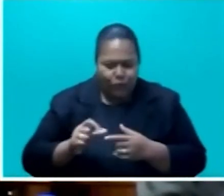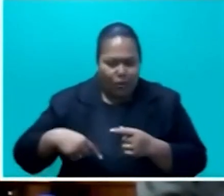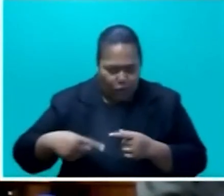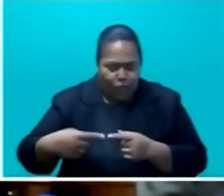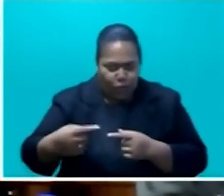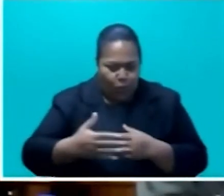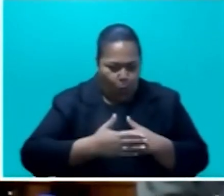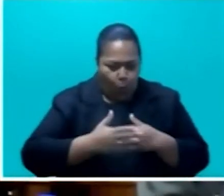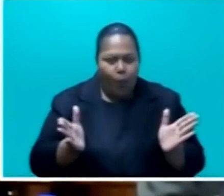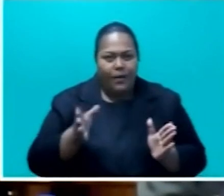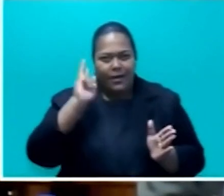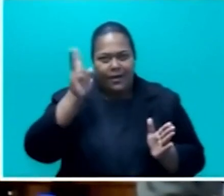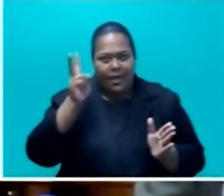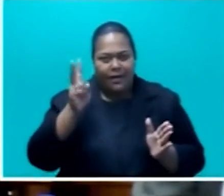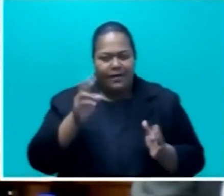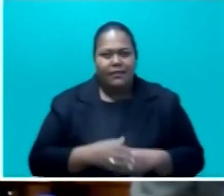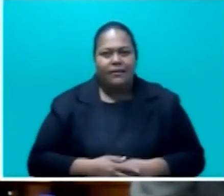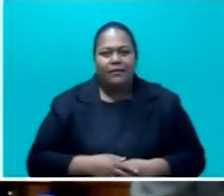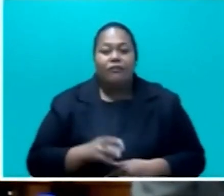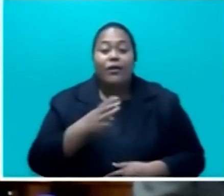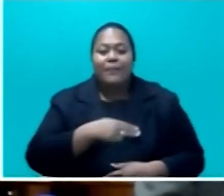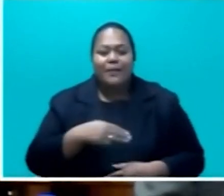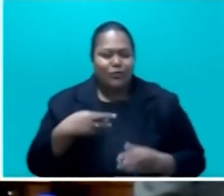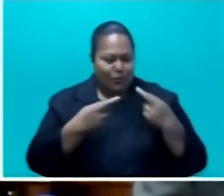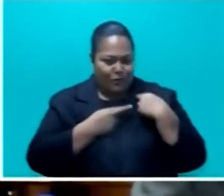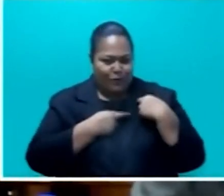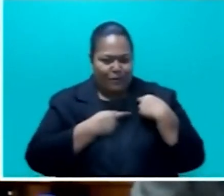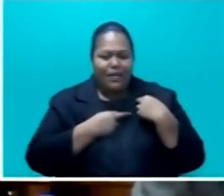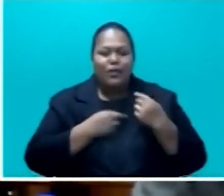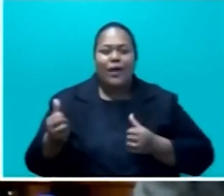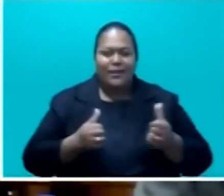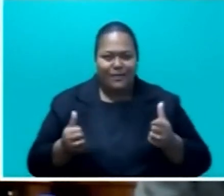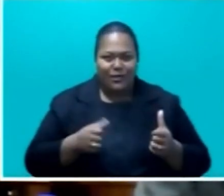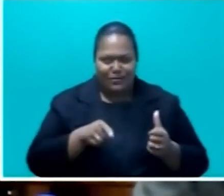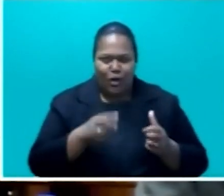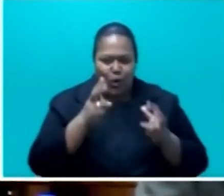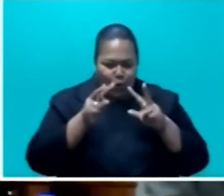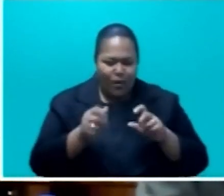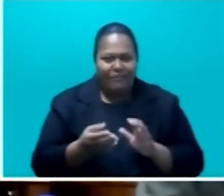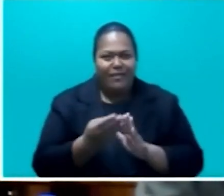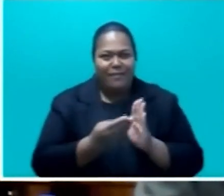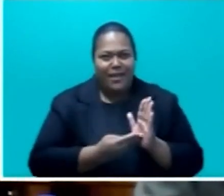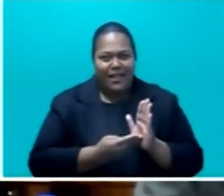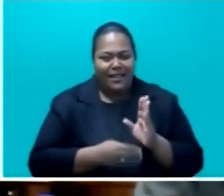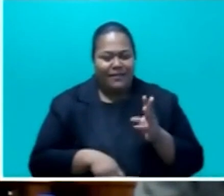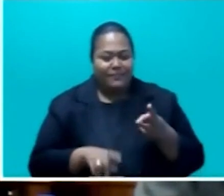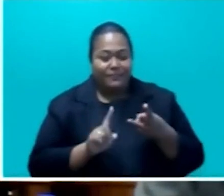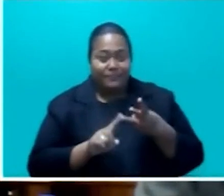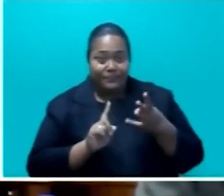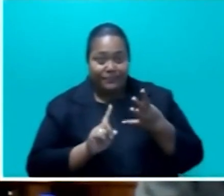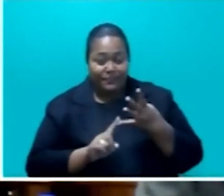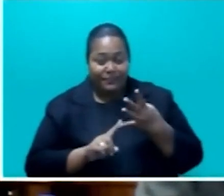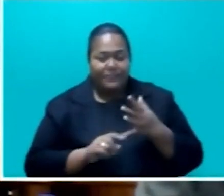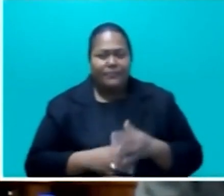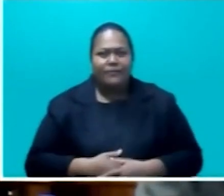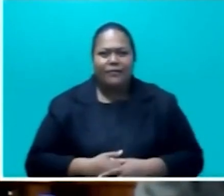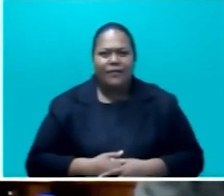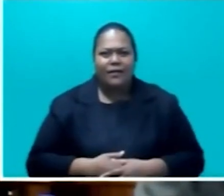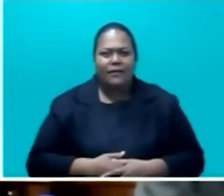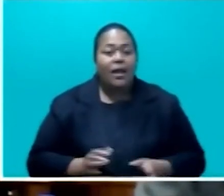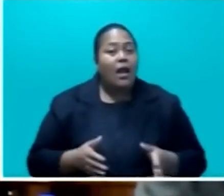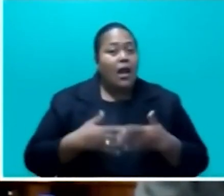by notice in the Gazette. Clause 2 of the bill sets out the definition of the terms used throughout the bill. Clause 3 of the bill provides for any